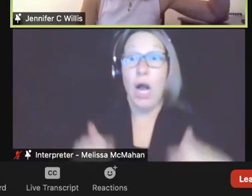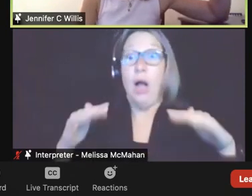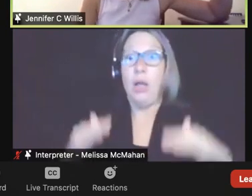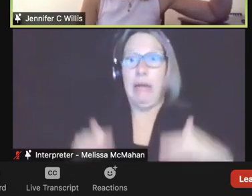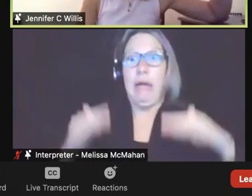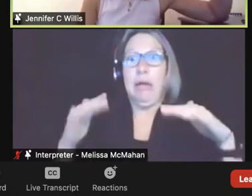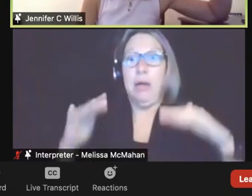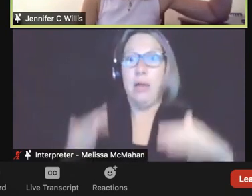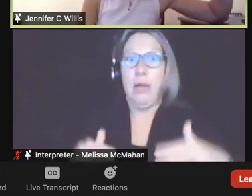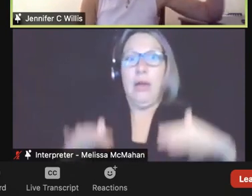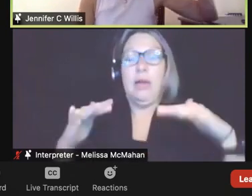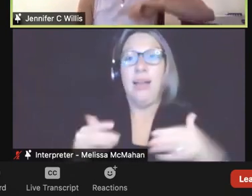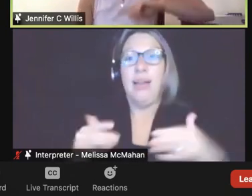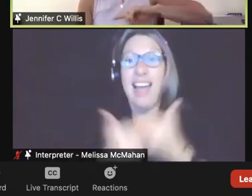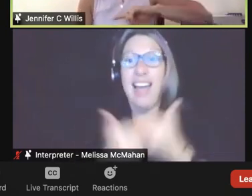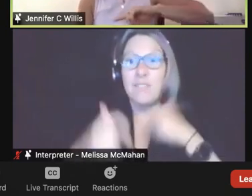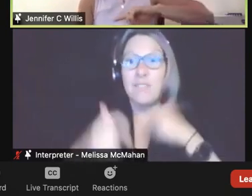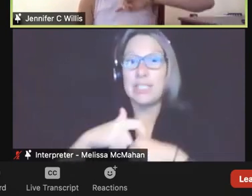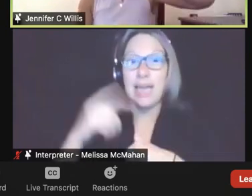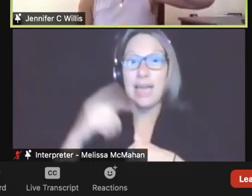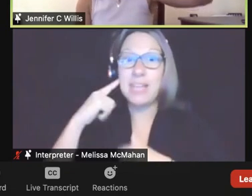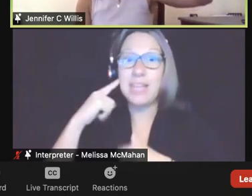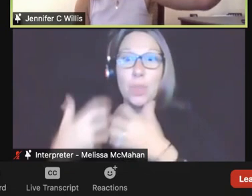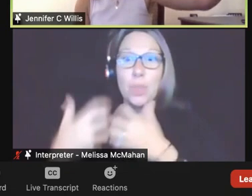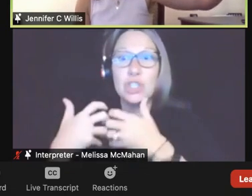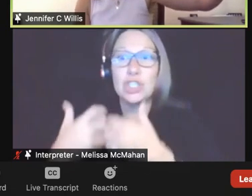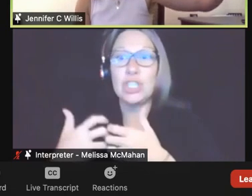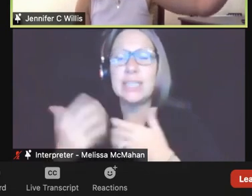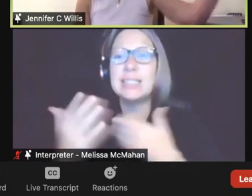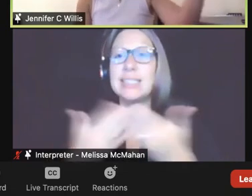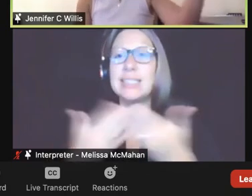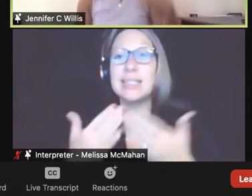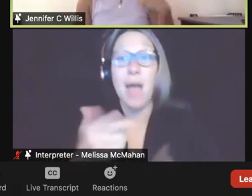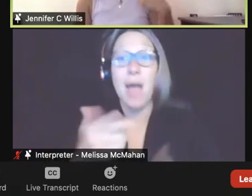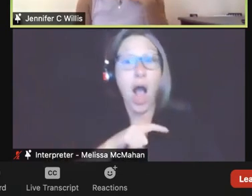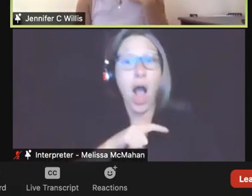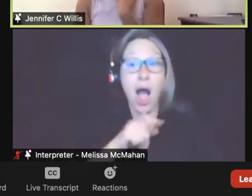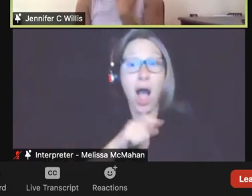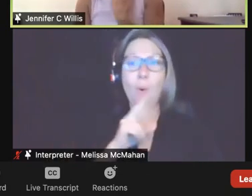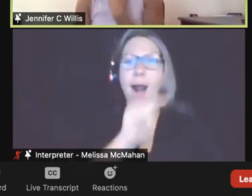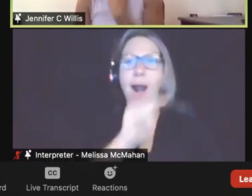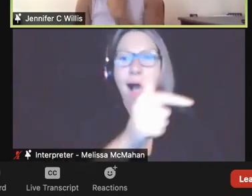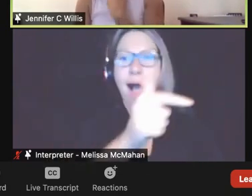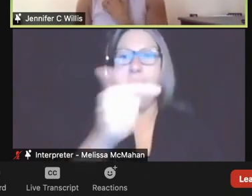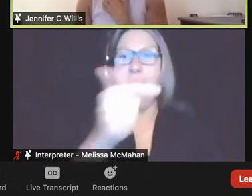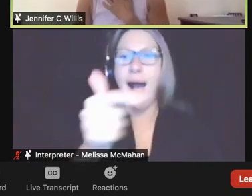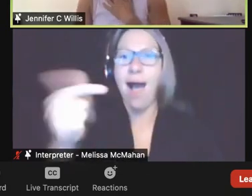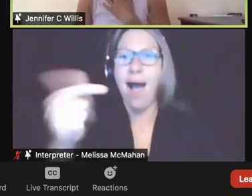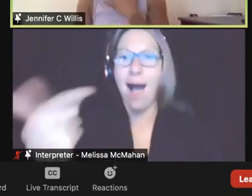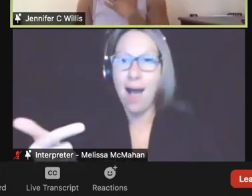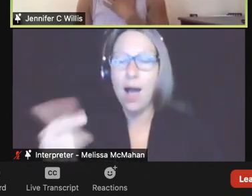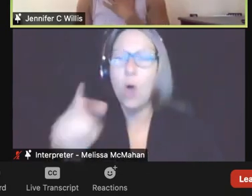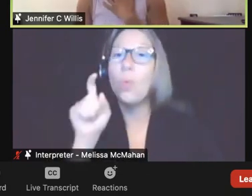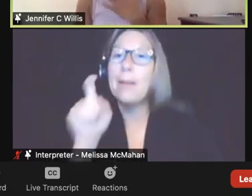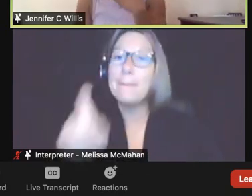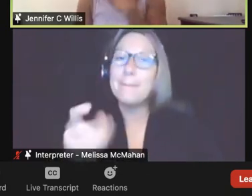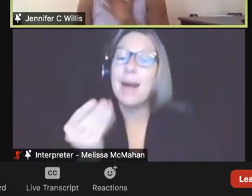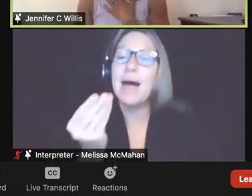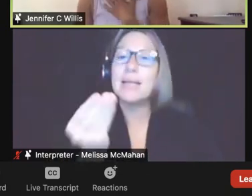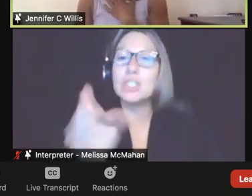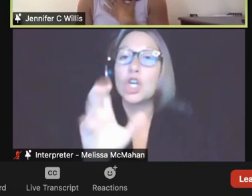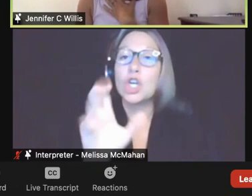they hear that machine turn on, whether it's their turn or someone else's turn, unless we do something and give them some sort of cue as a